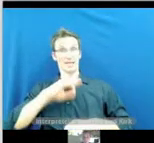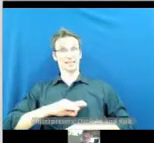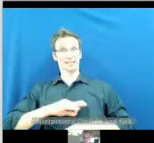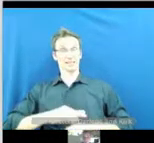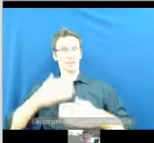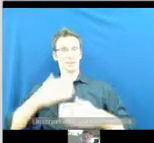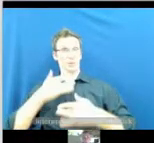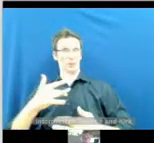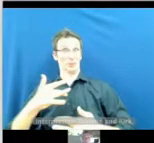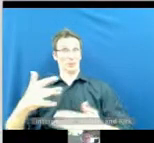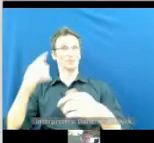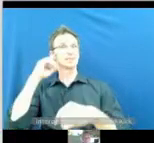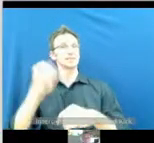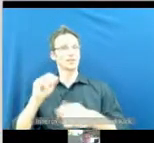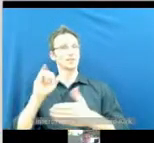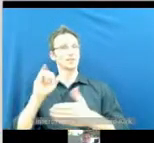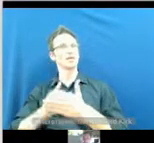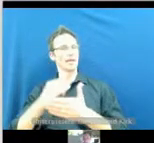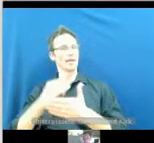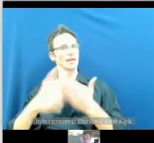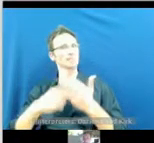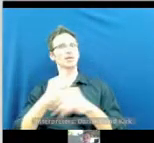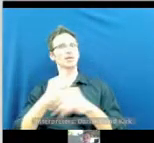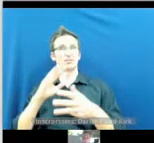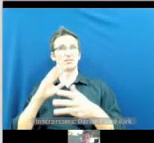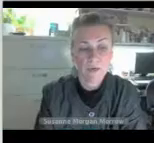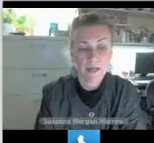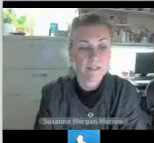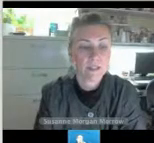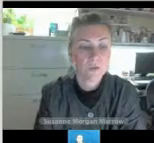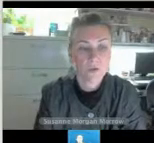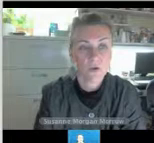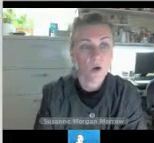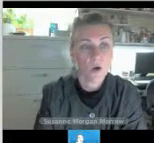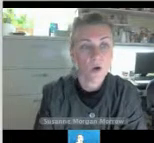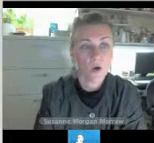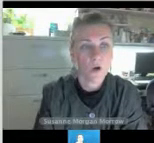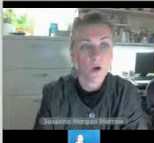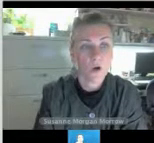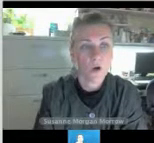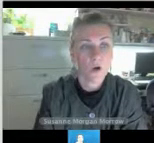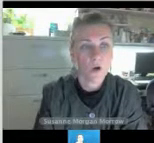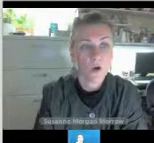break communication. Because if you have someone who pops up on the screen and tells you, oh,